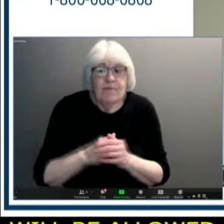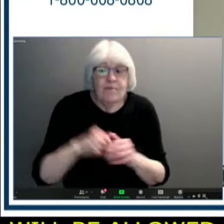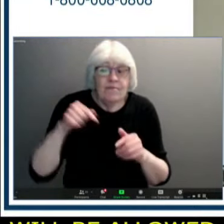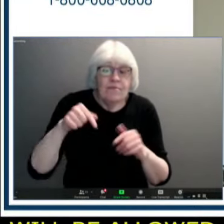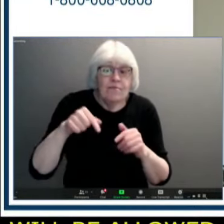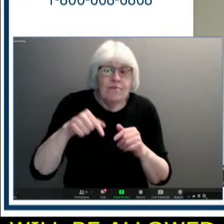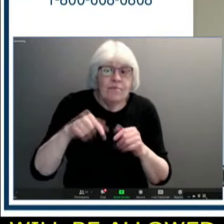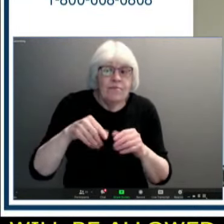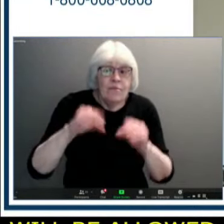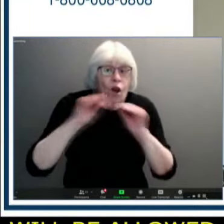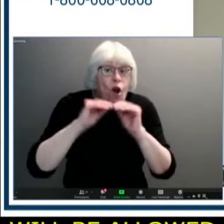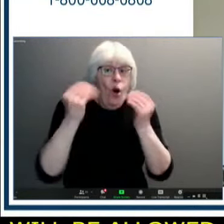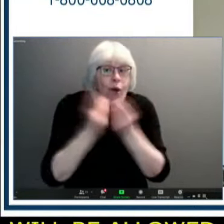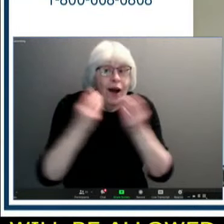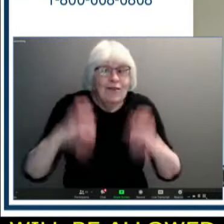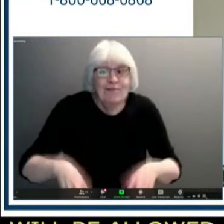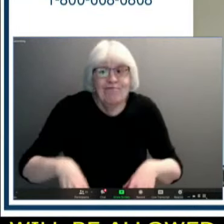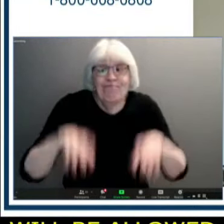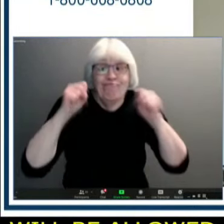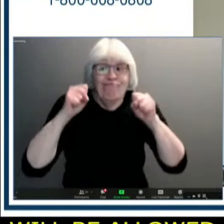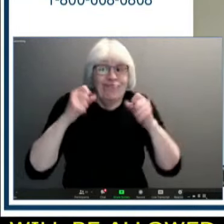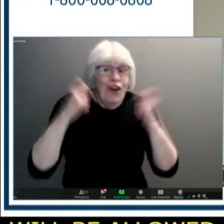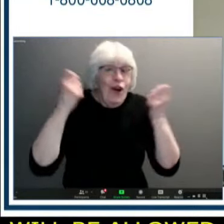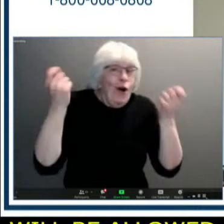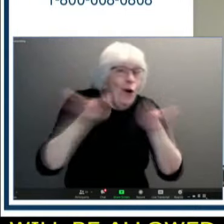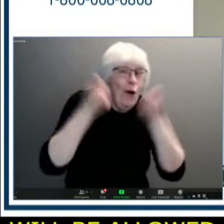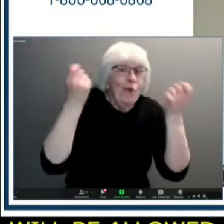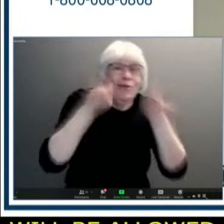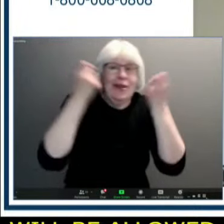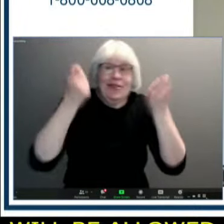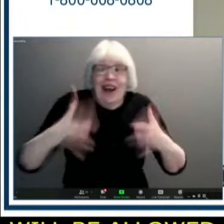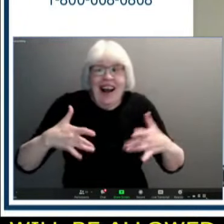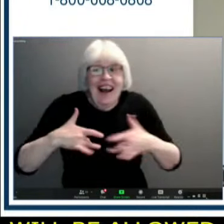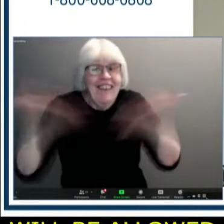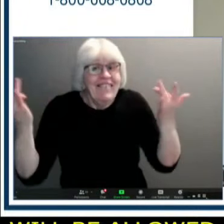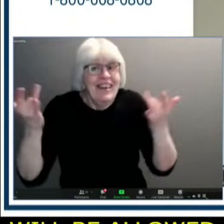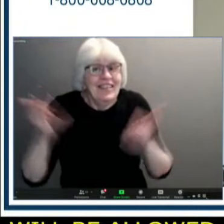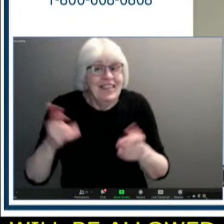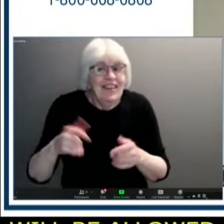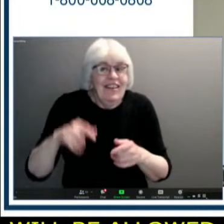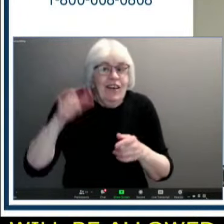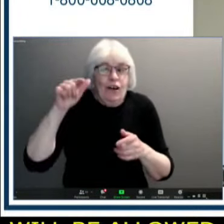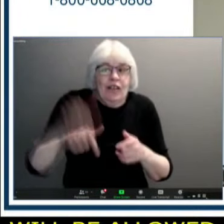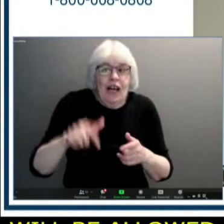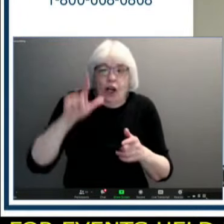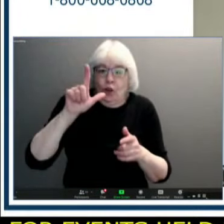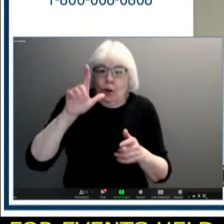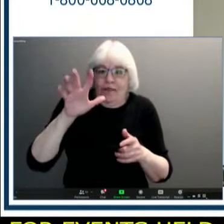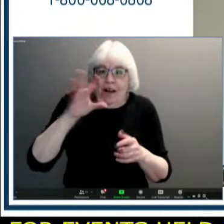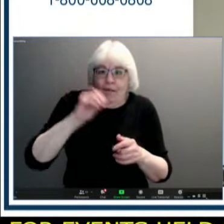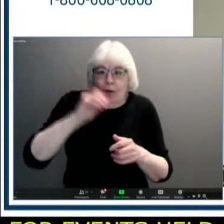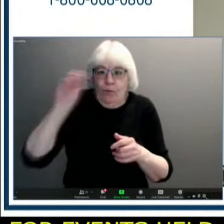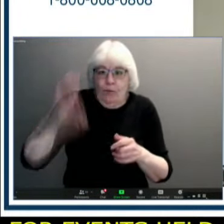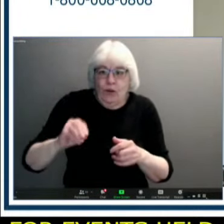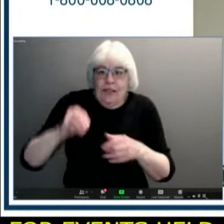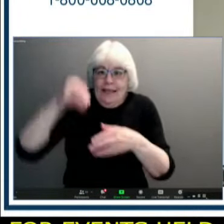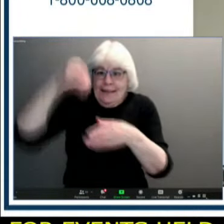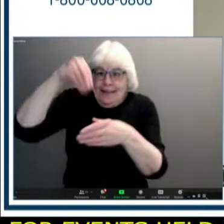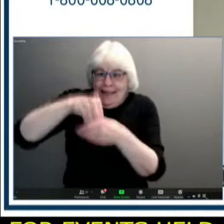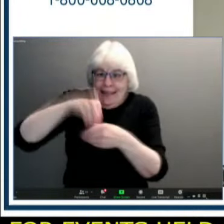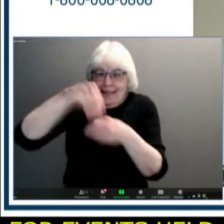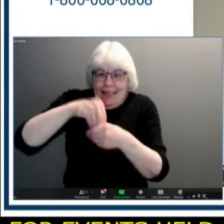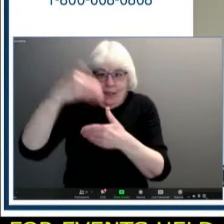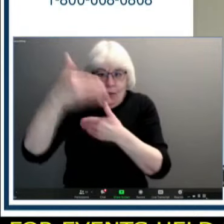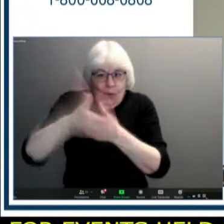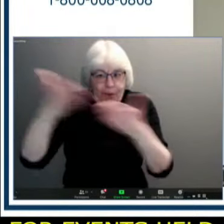limit will now be 25% of legal capacity to a maximum of 50 people indoors